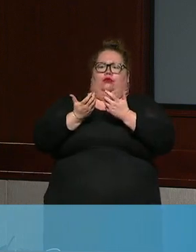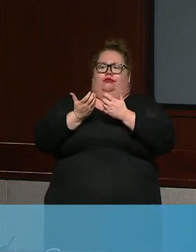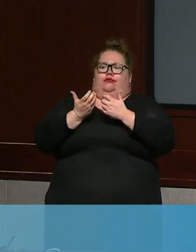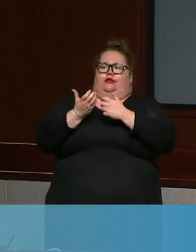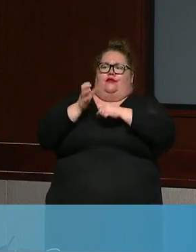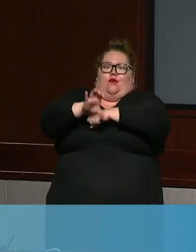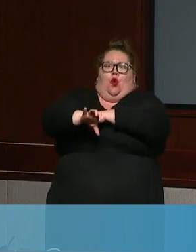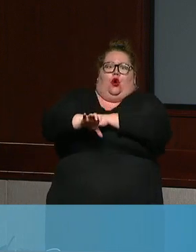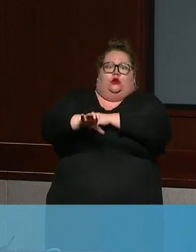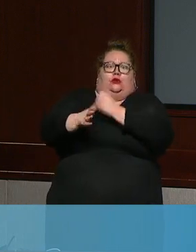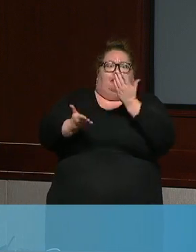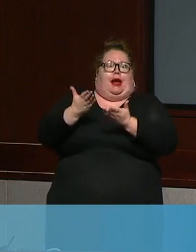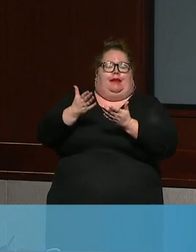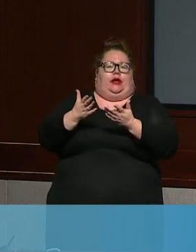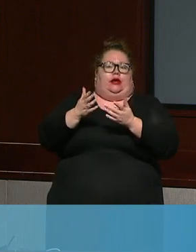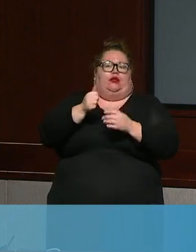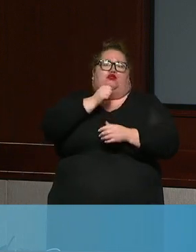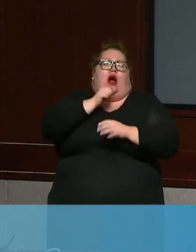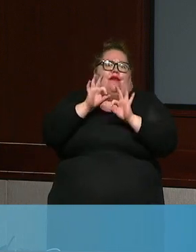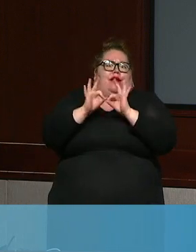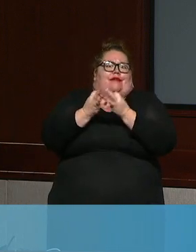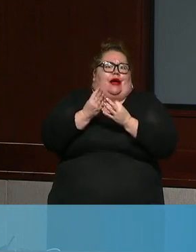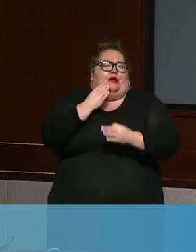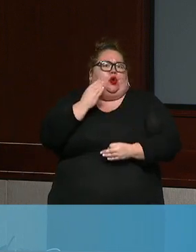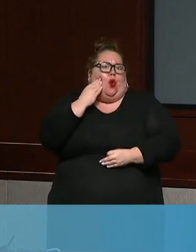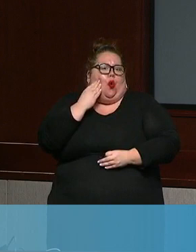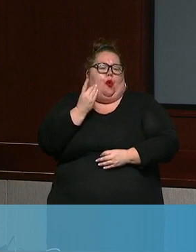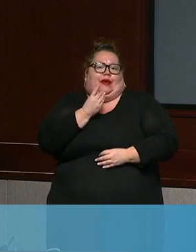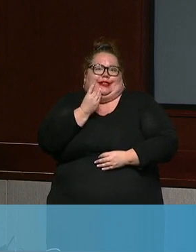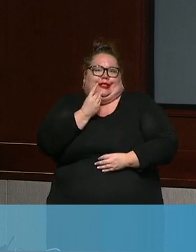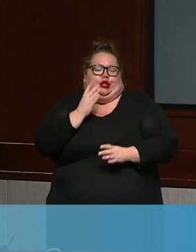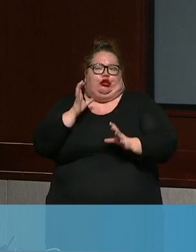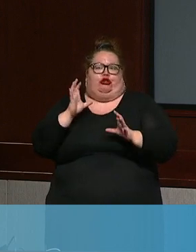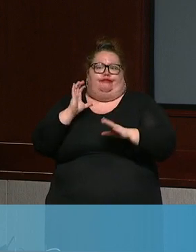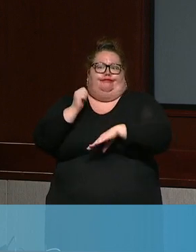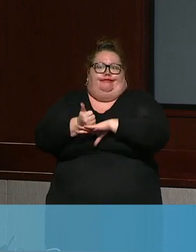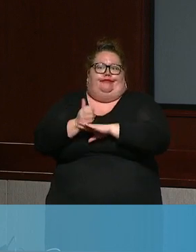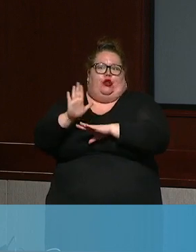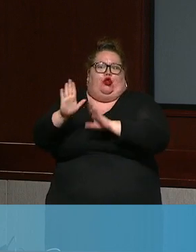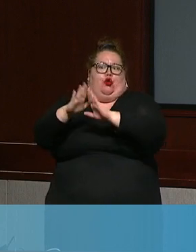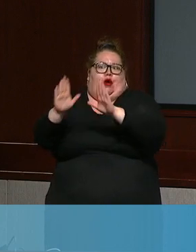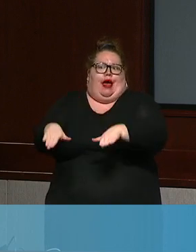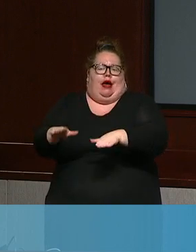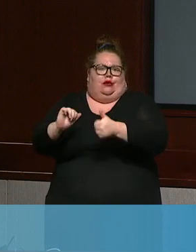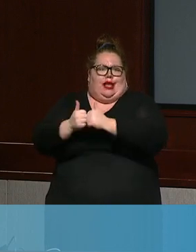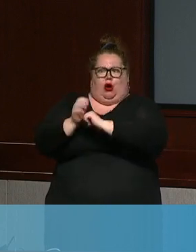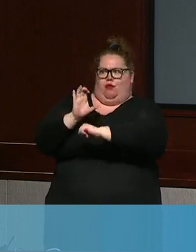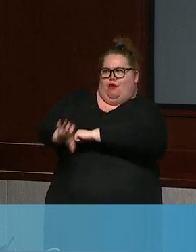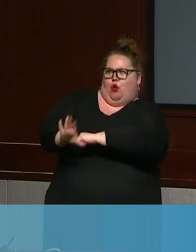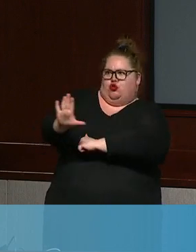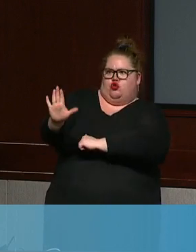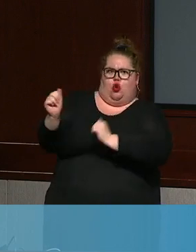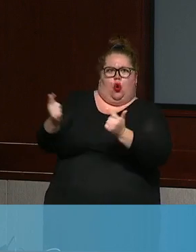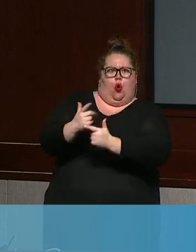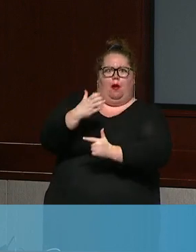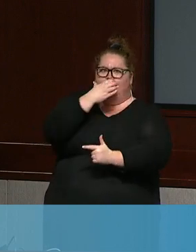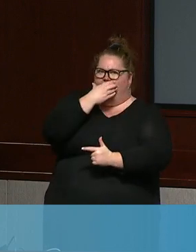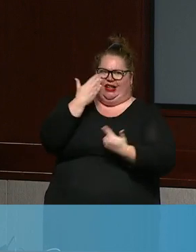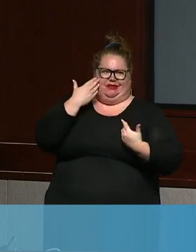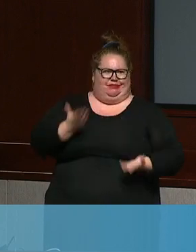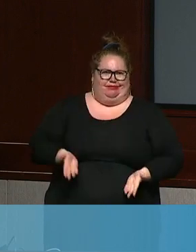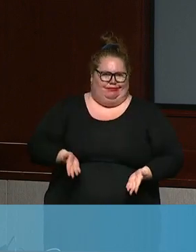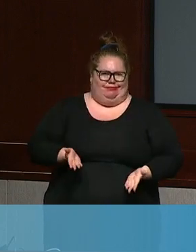party with people and they're not wearing a mask? I don't know how you deal with that. So the position that we've staked out